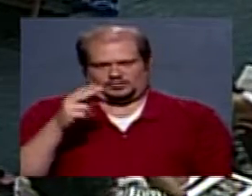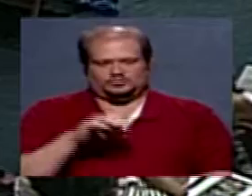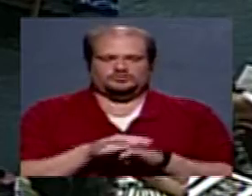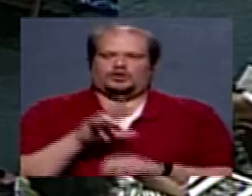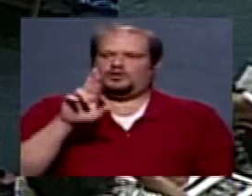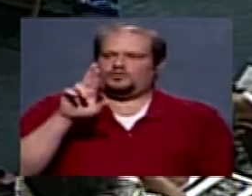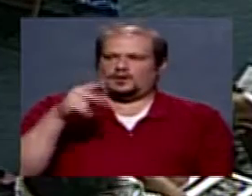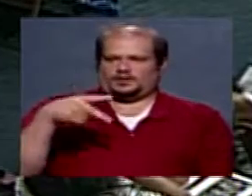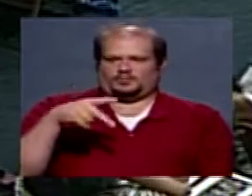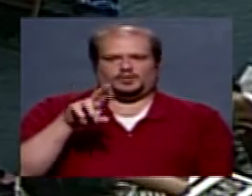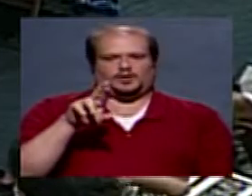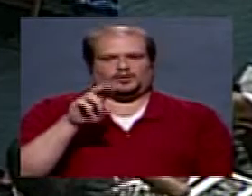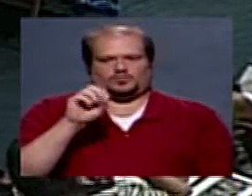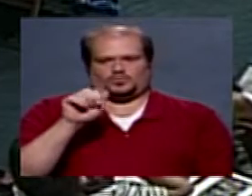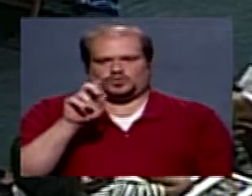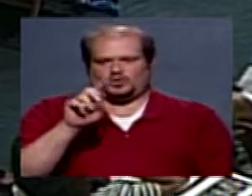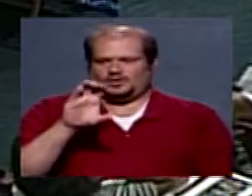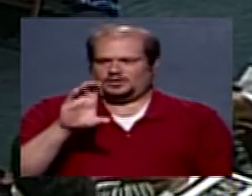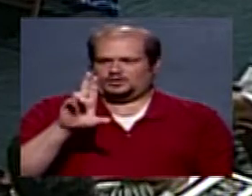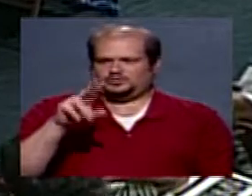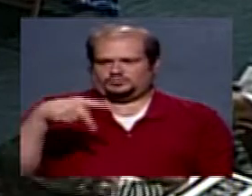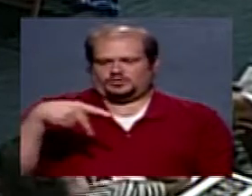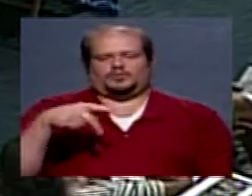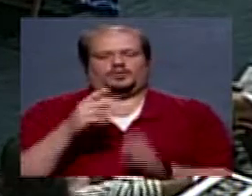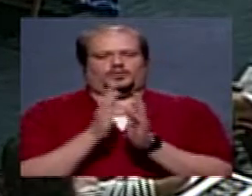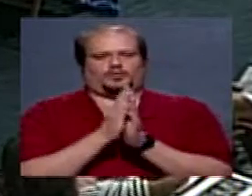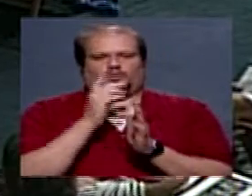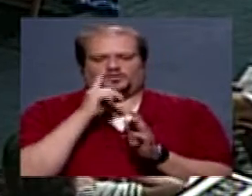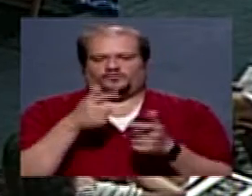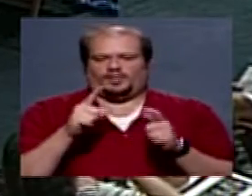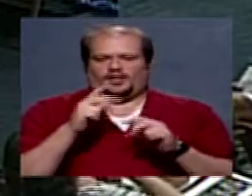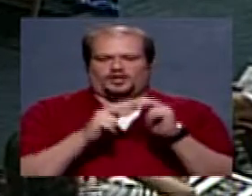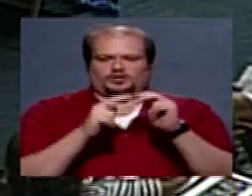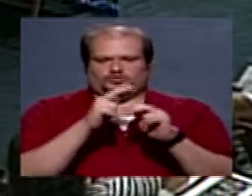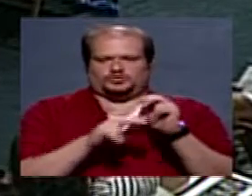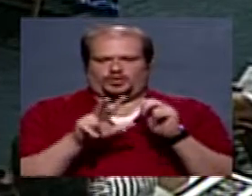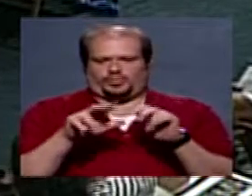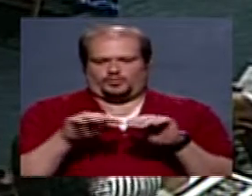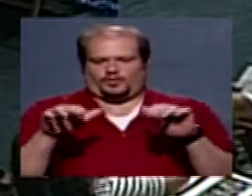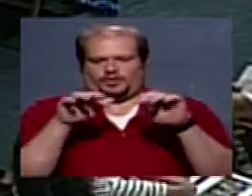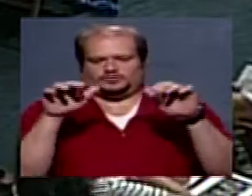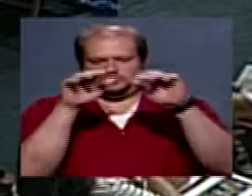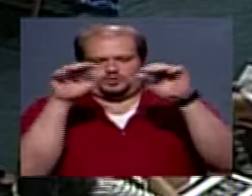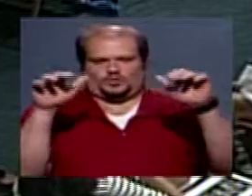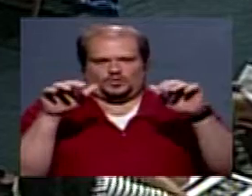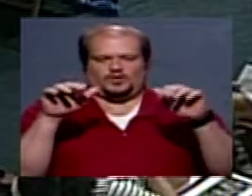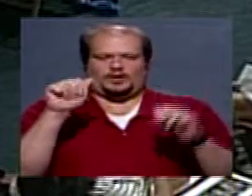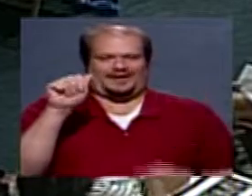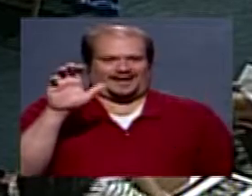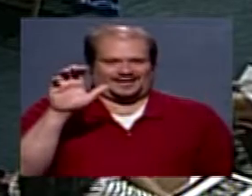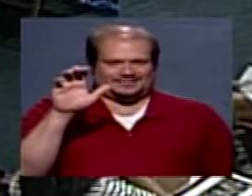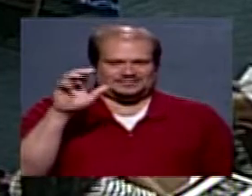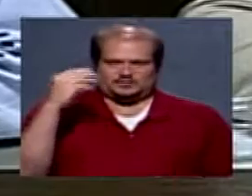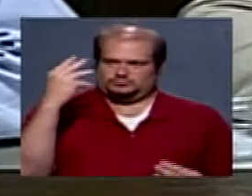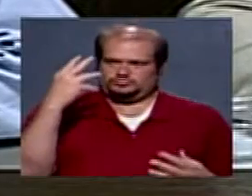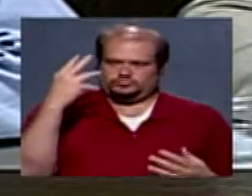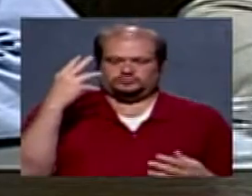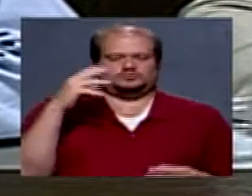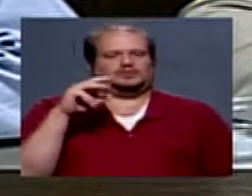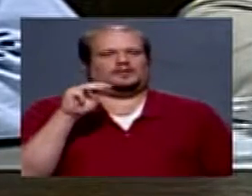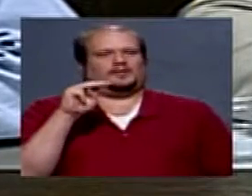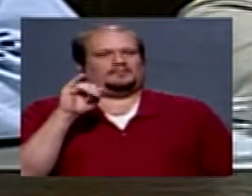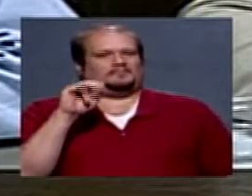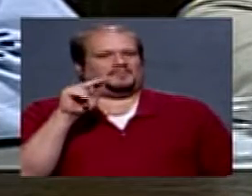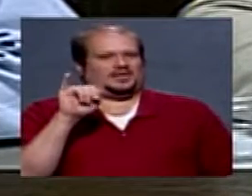Road. Conditional use permit is requested to allow for construction of a 3-story conditioned mini warehouse facility on